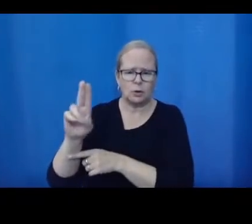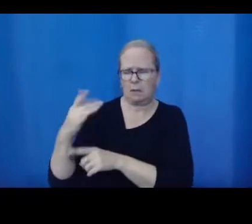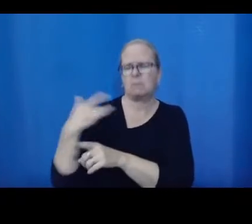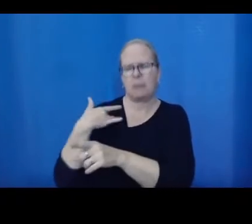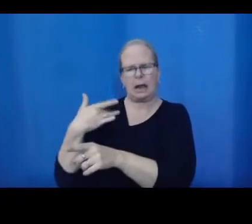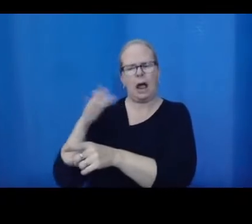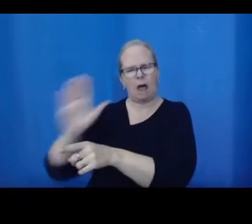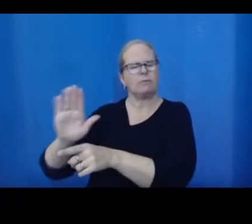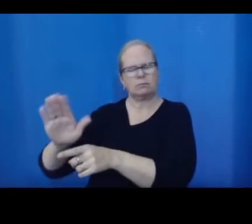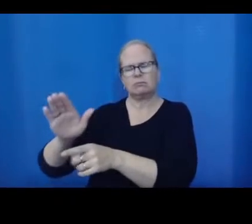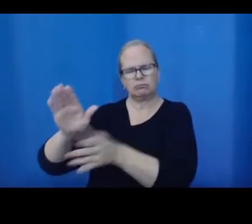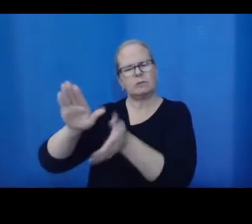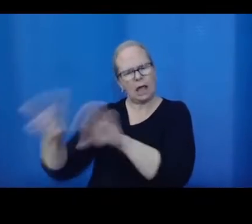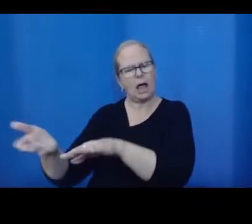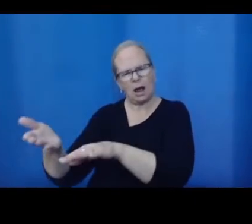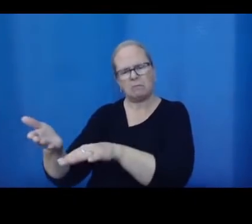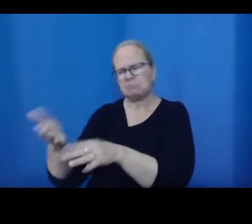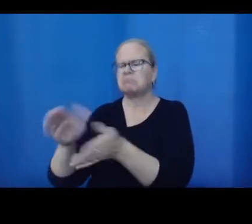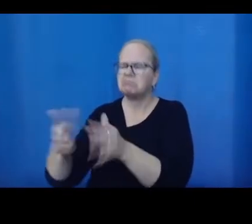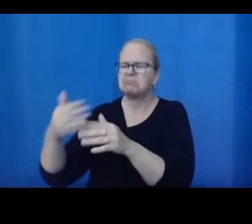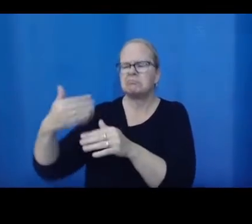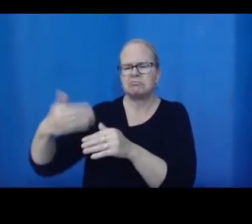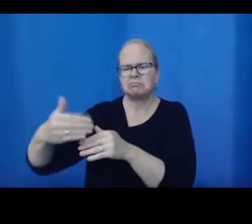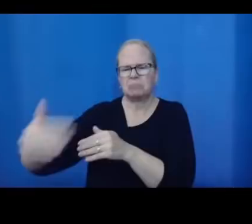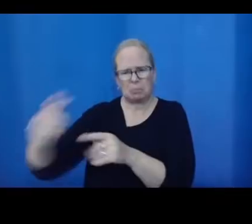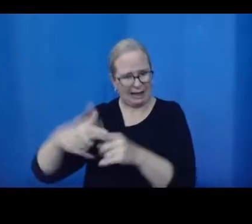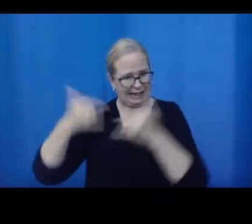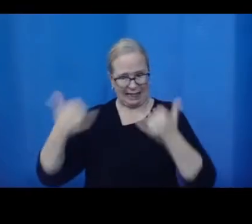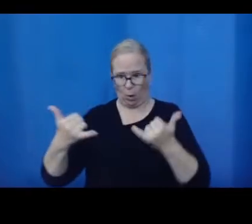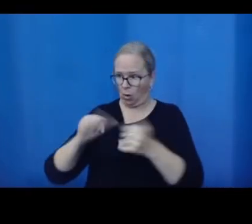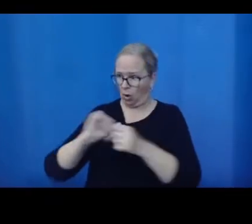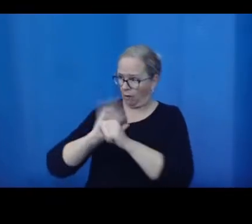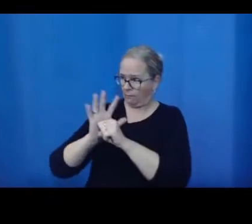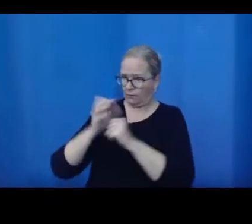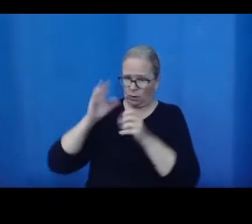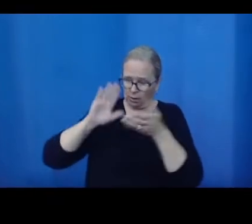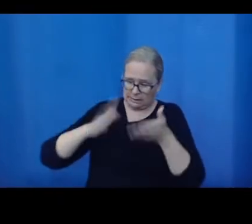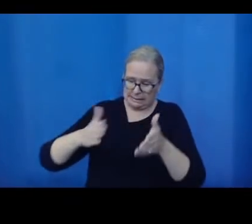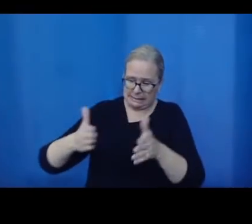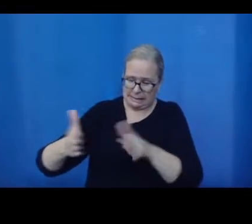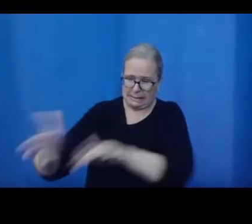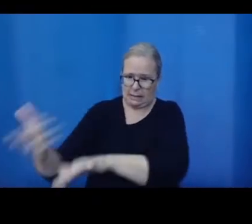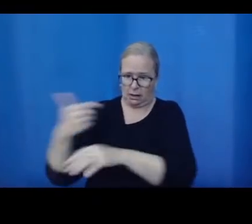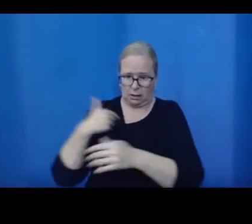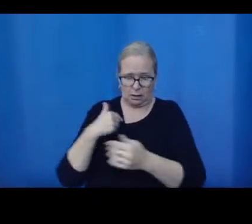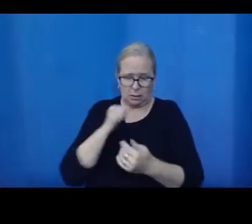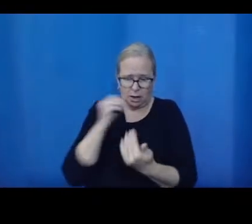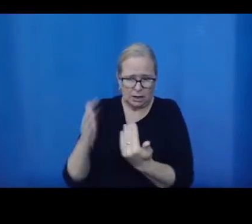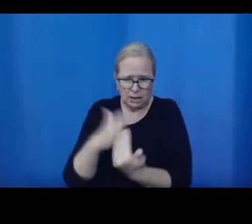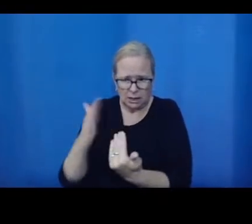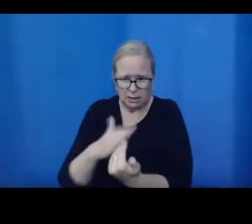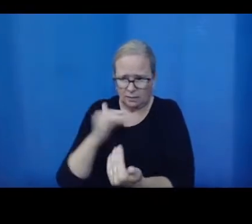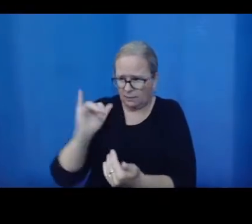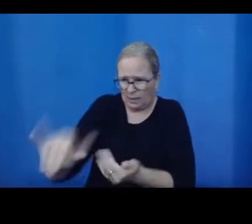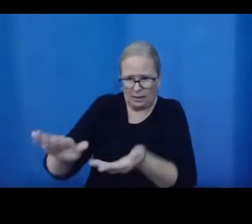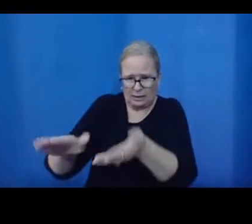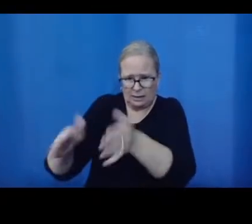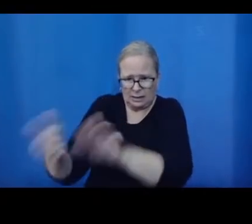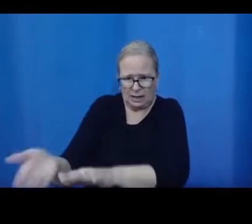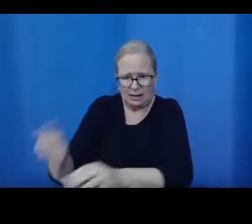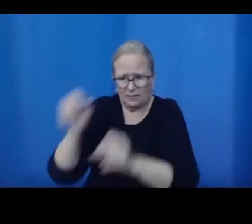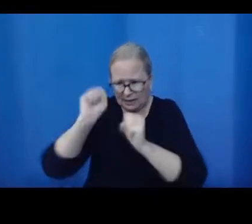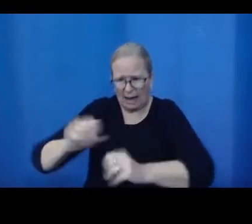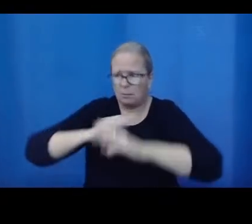easy for us because it's preventable death at this point in this pandemic. And so even that doesn't sit okay,